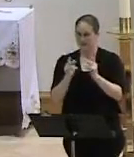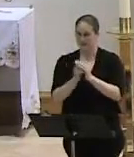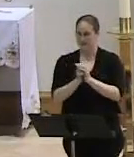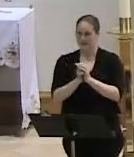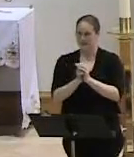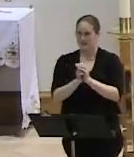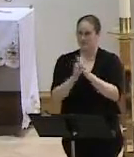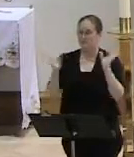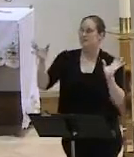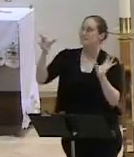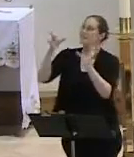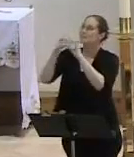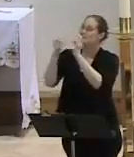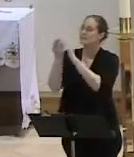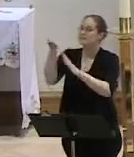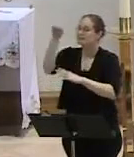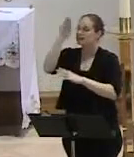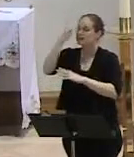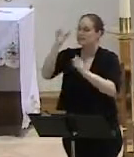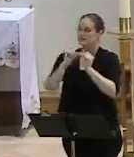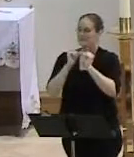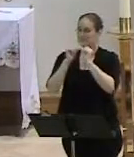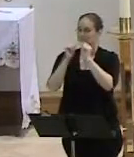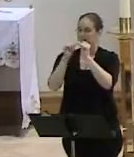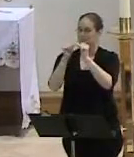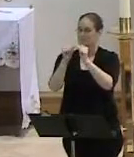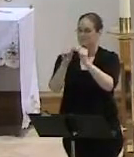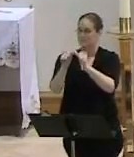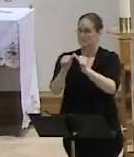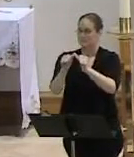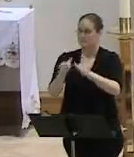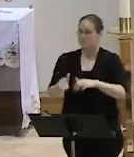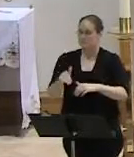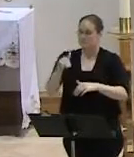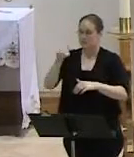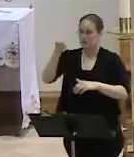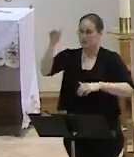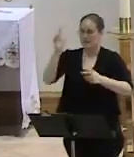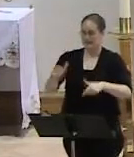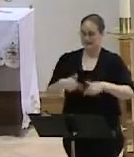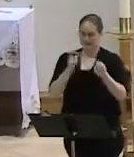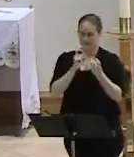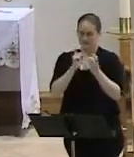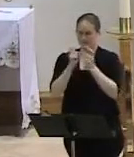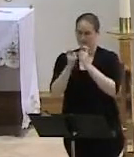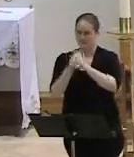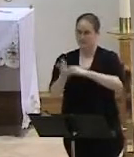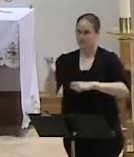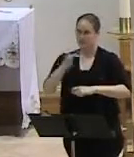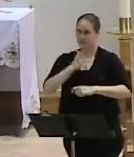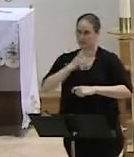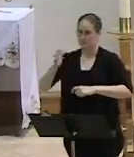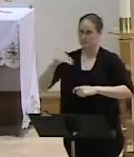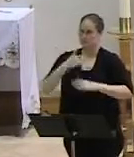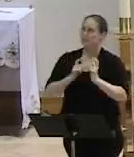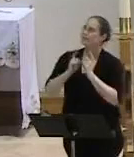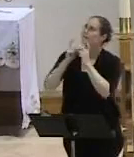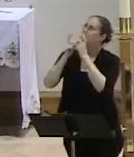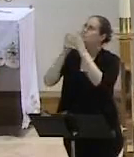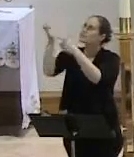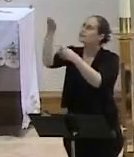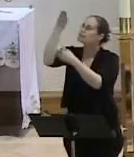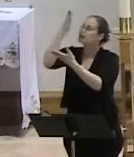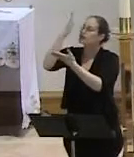young people, continue to grow more deeply in life each day. Open your hearts and your souls to God, and He